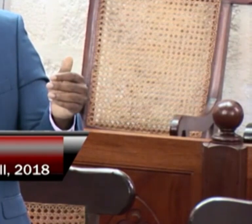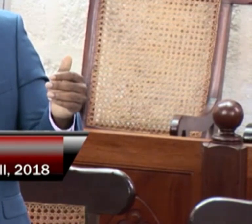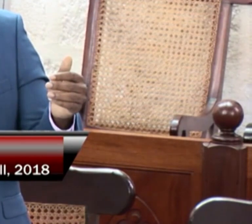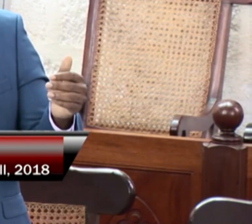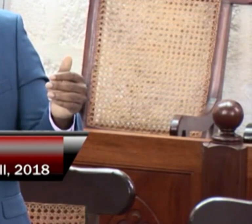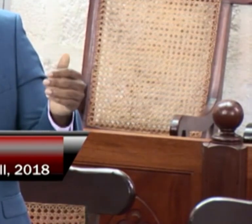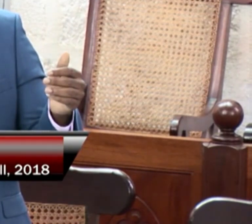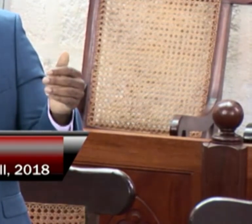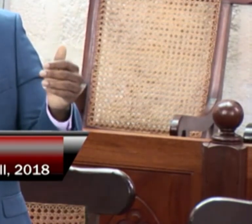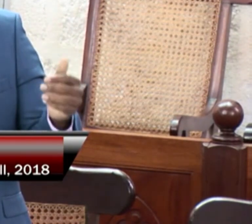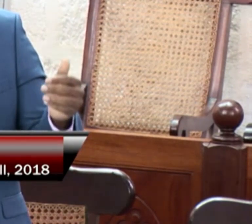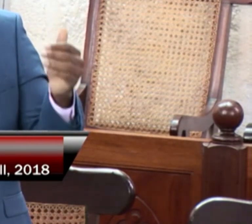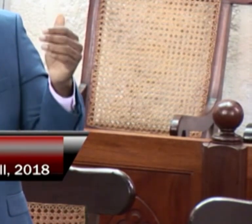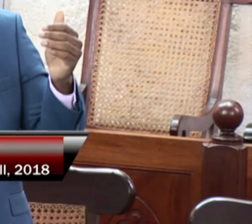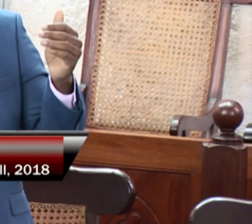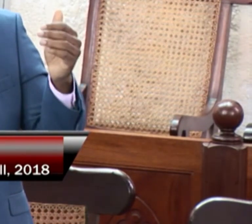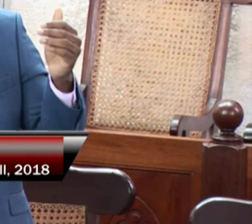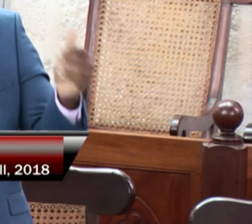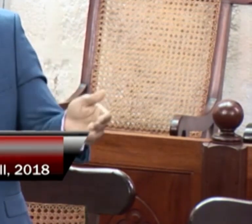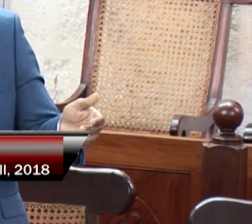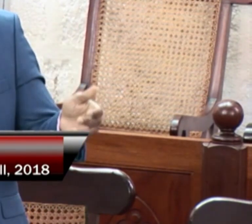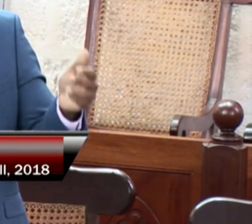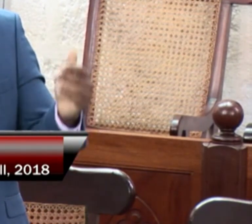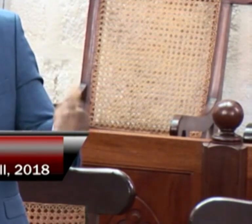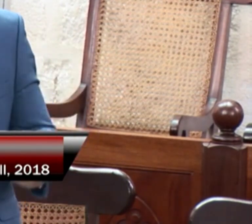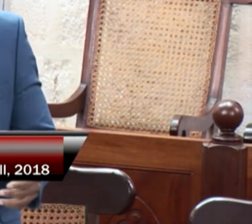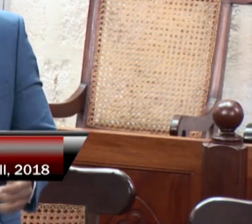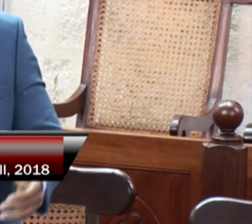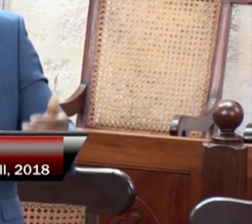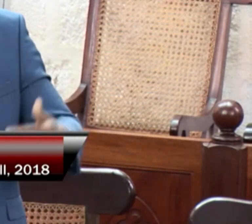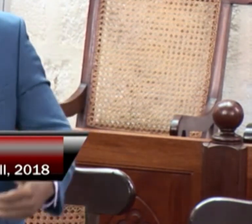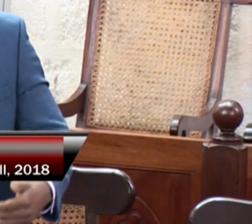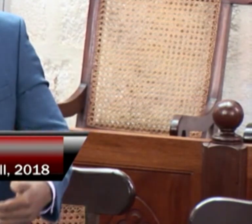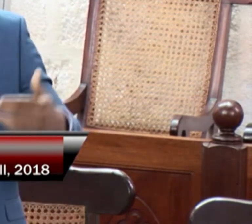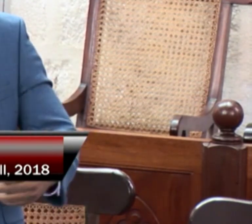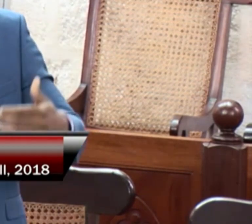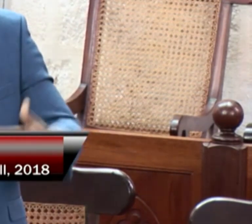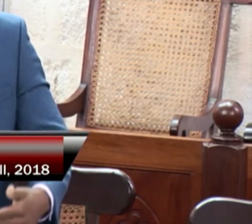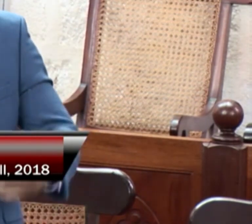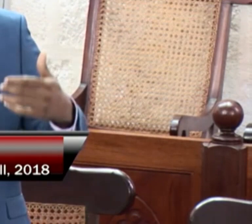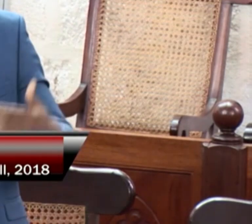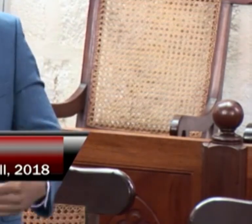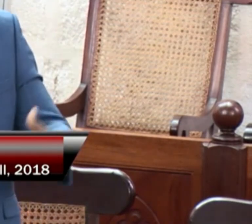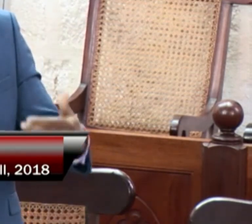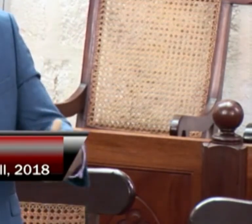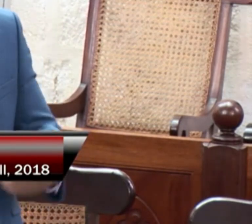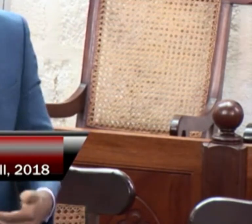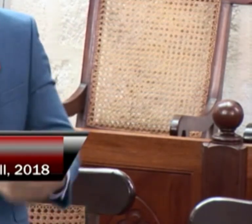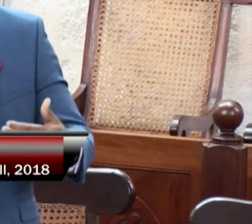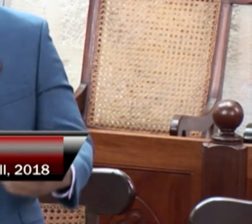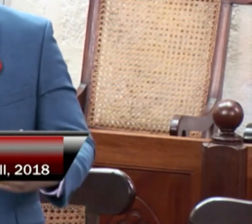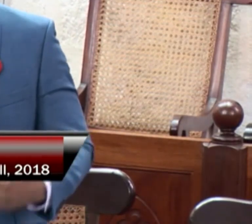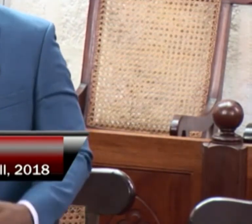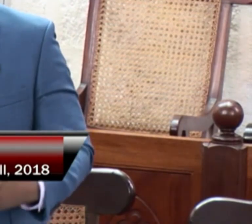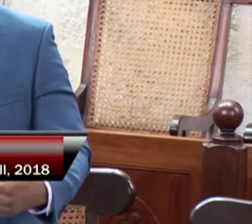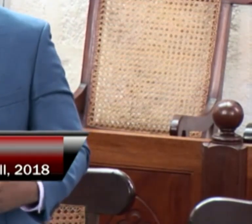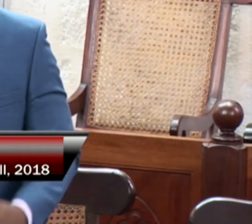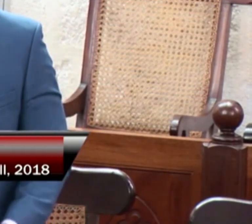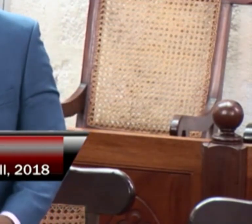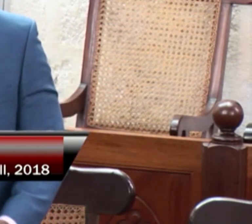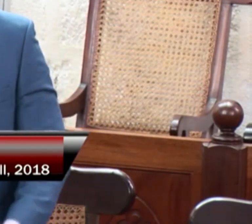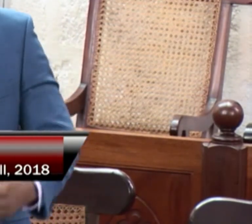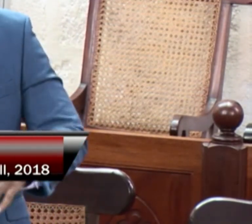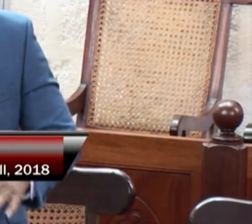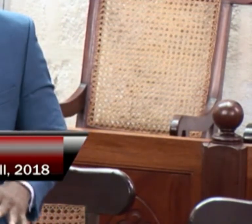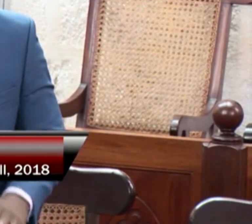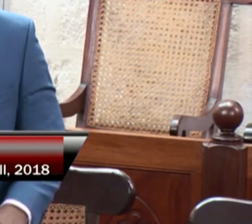the international conventions that we are assigned to, and recognize that human rights must always be at the forefront of any decision made by the